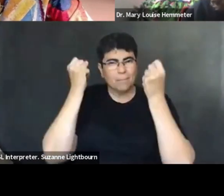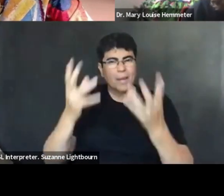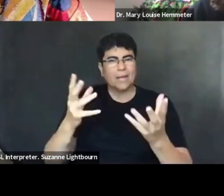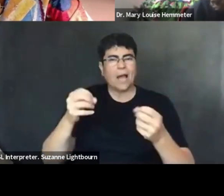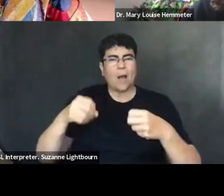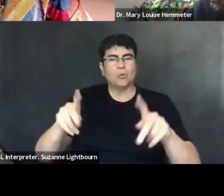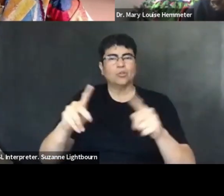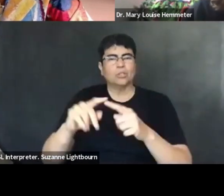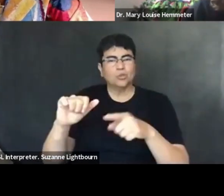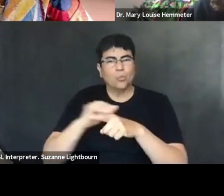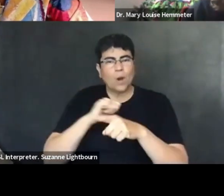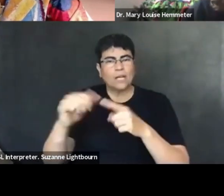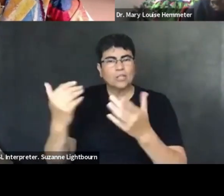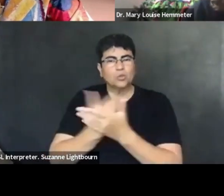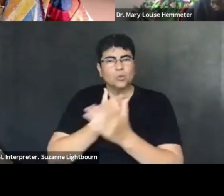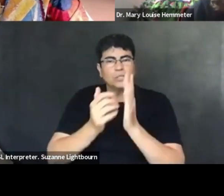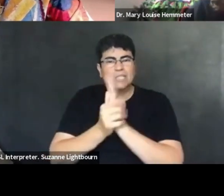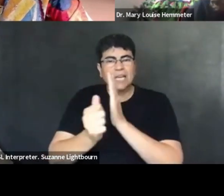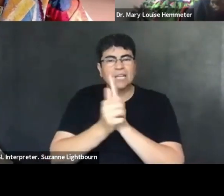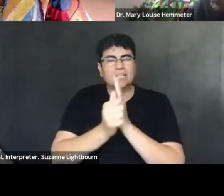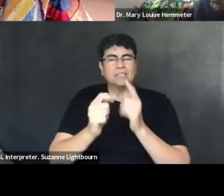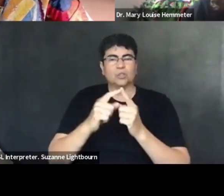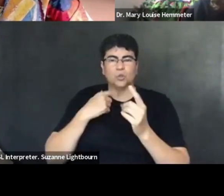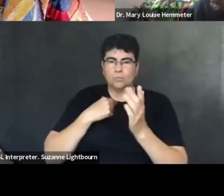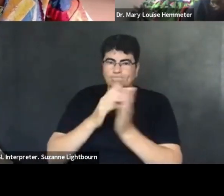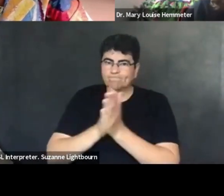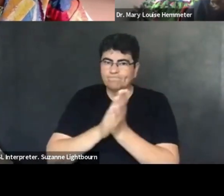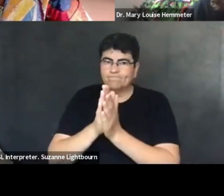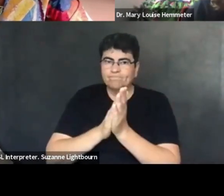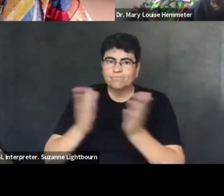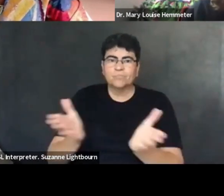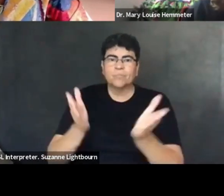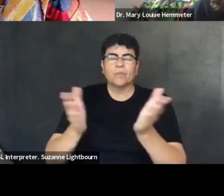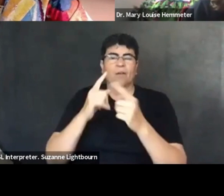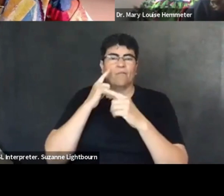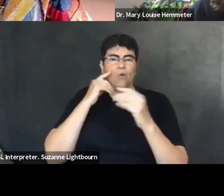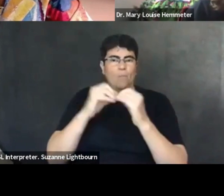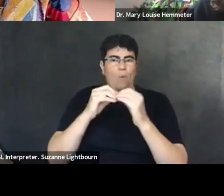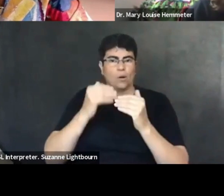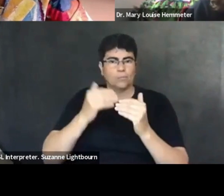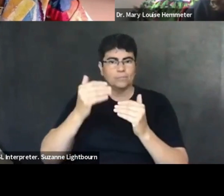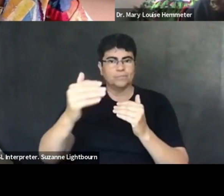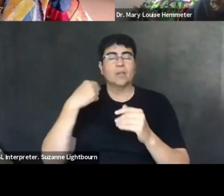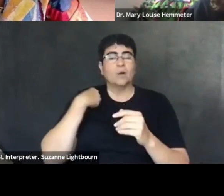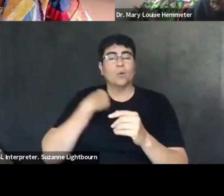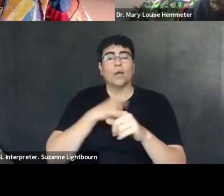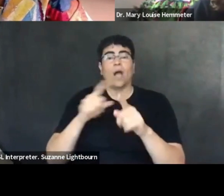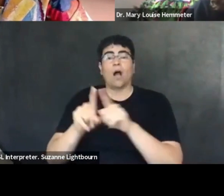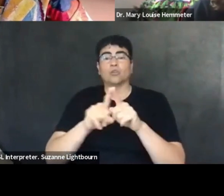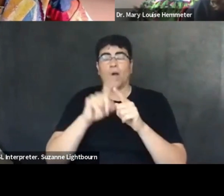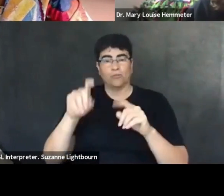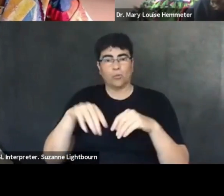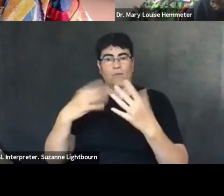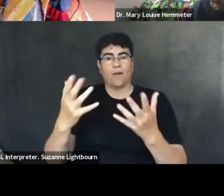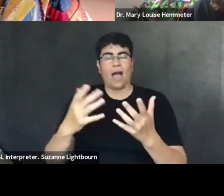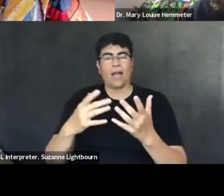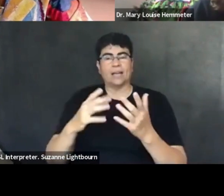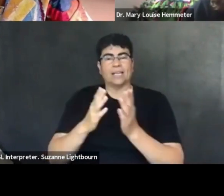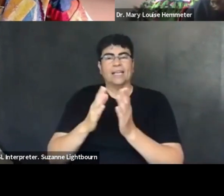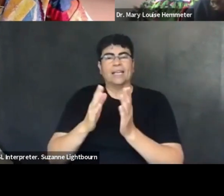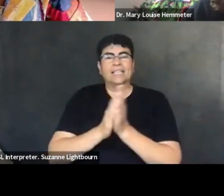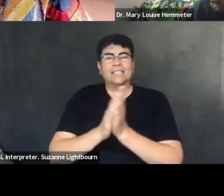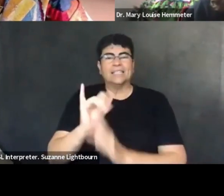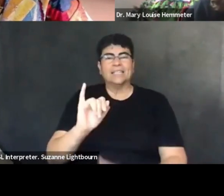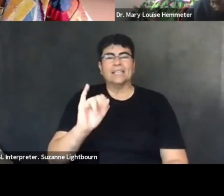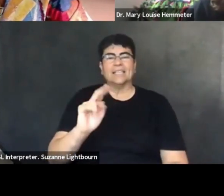new skills and to incentivize them for moving farther. We also have to provide incentives for our